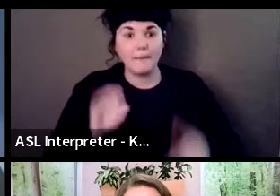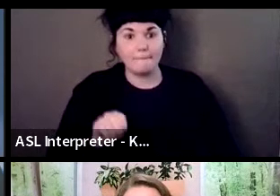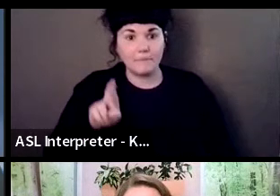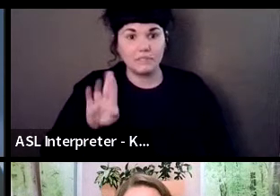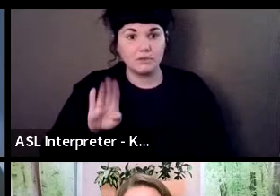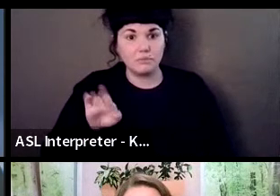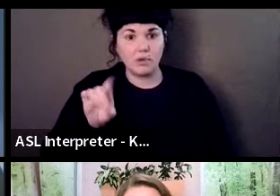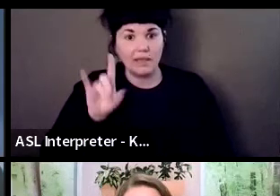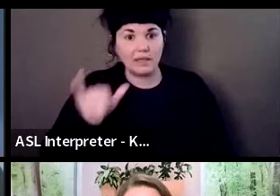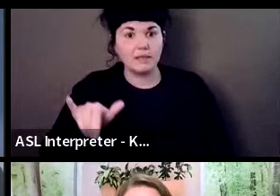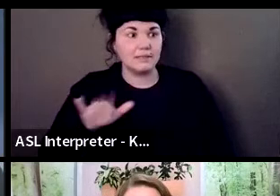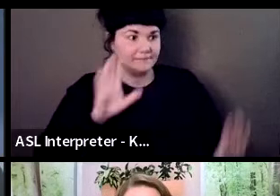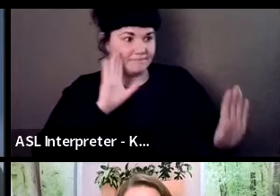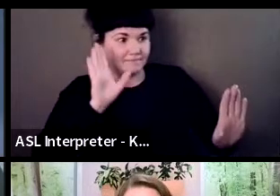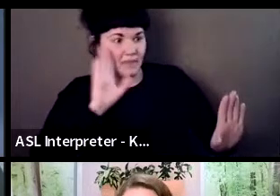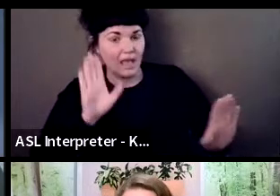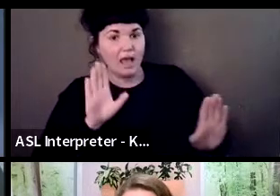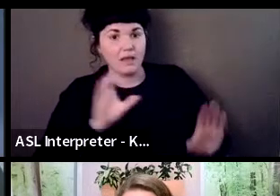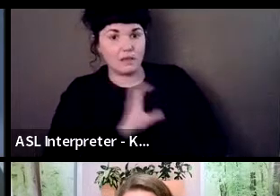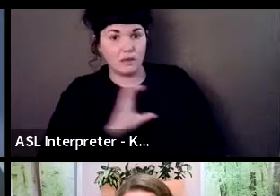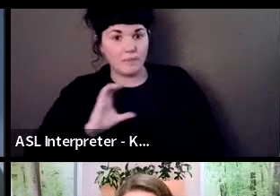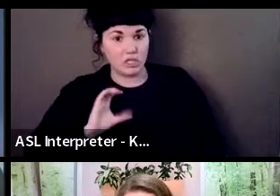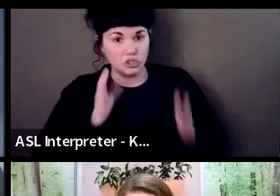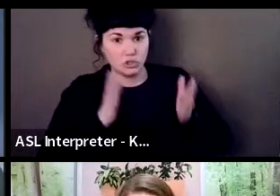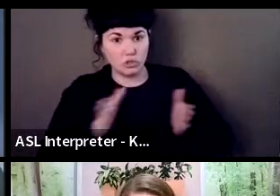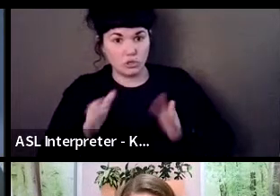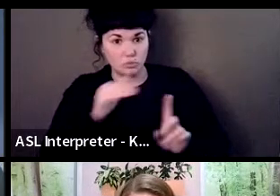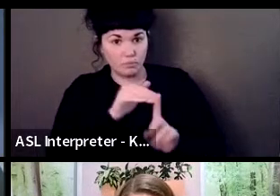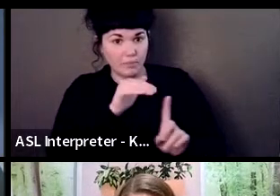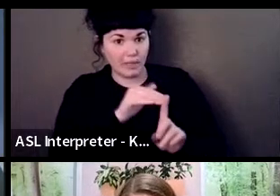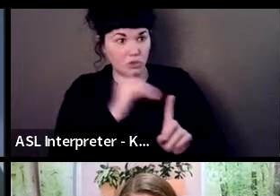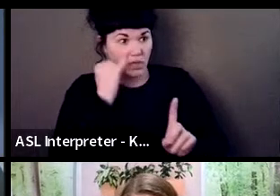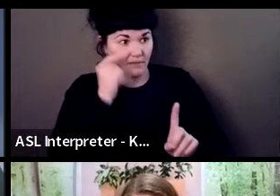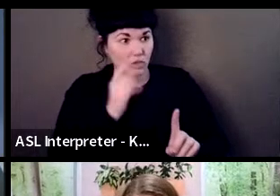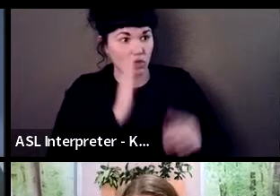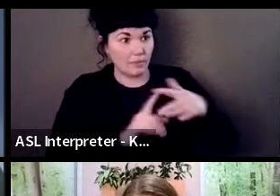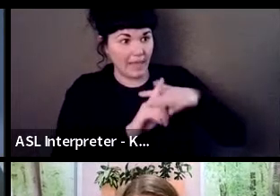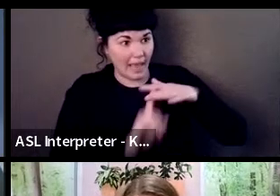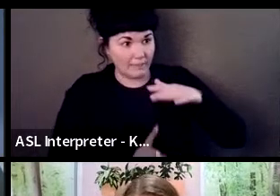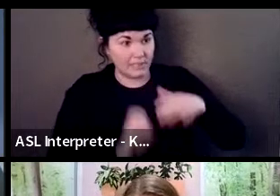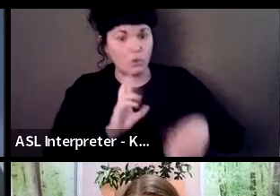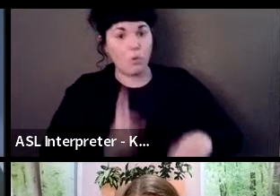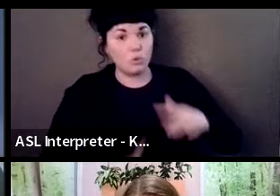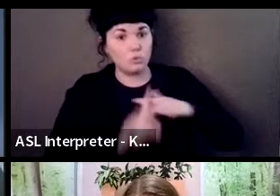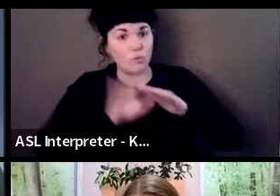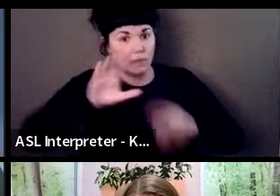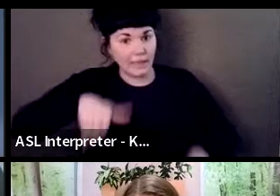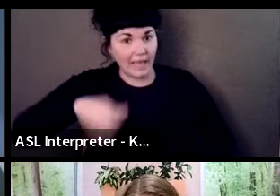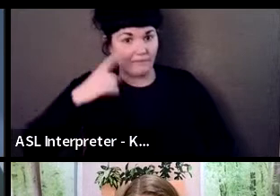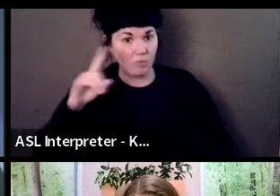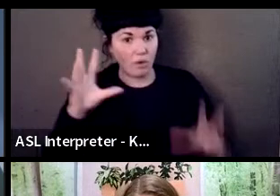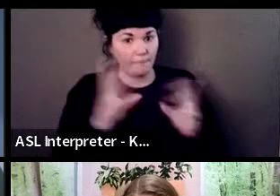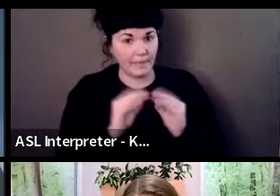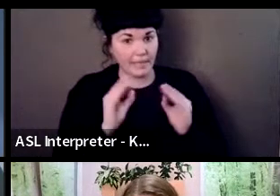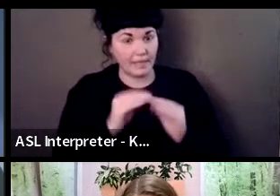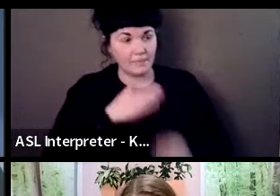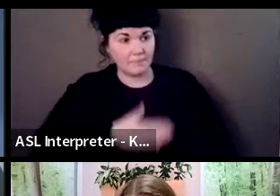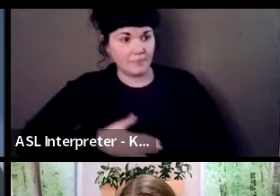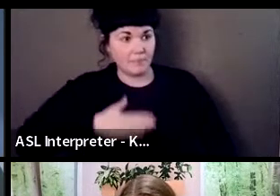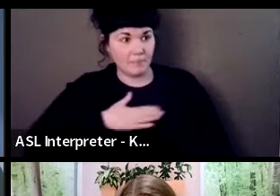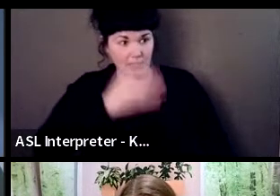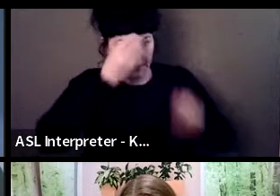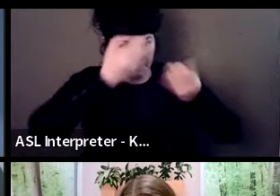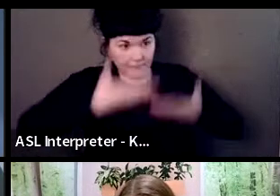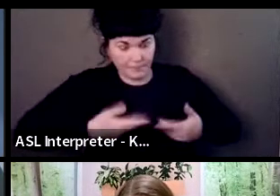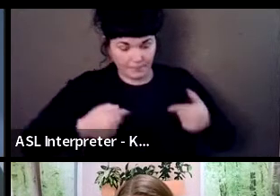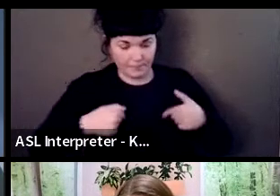Hi, commissioners. Just a reminder that if you're going to be absent or tardy to a meeting, to notify either